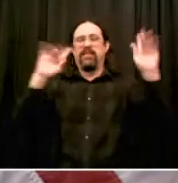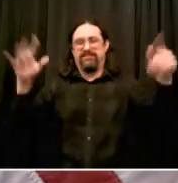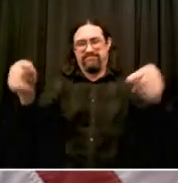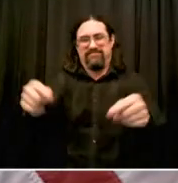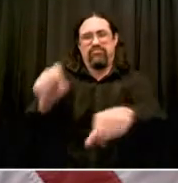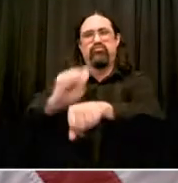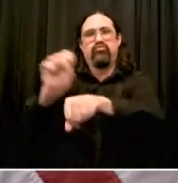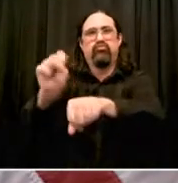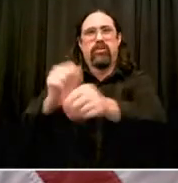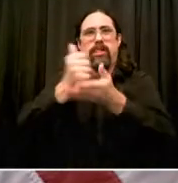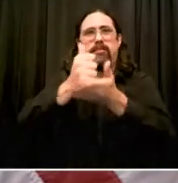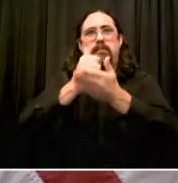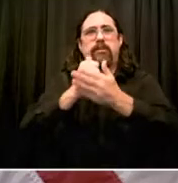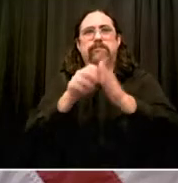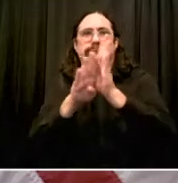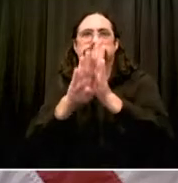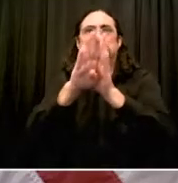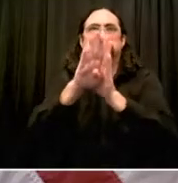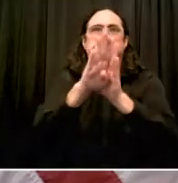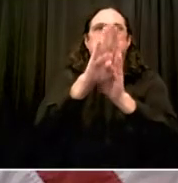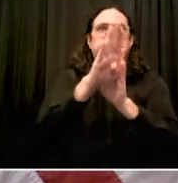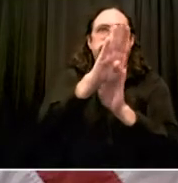The next is Julia from the Post.